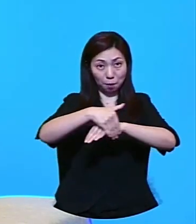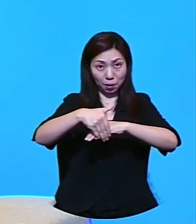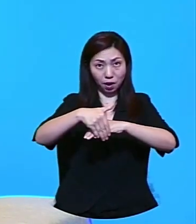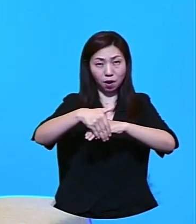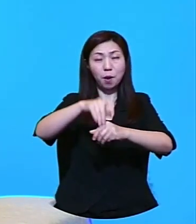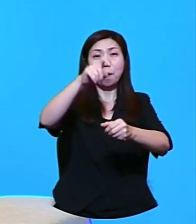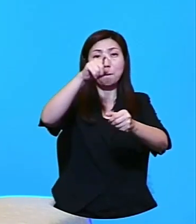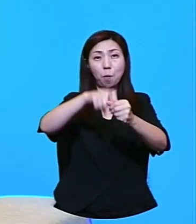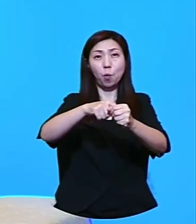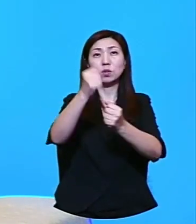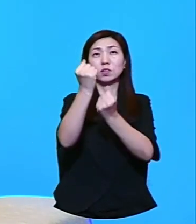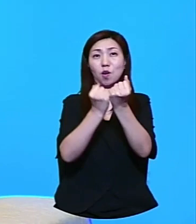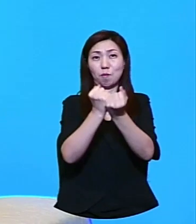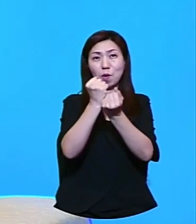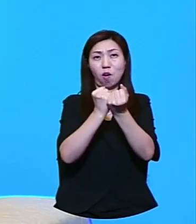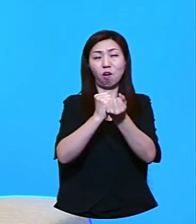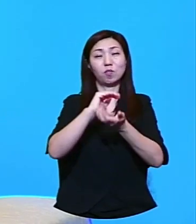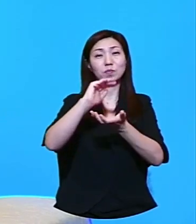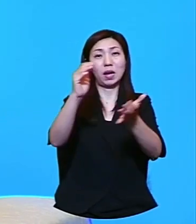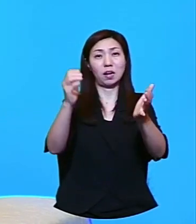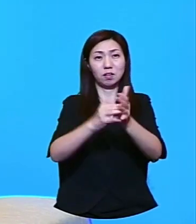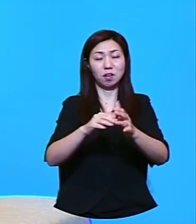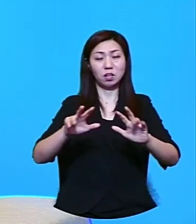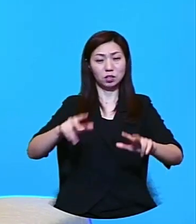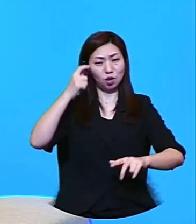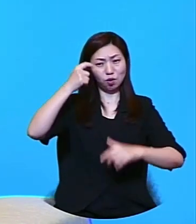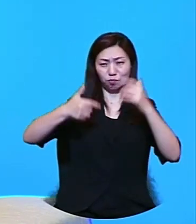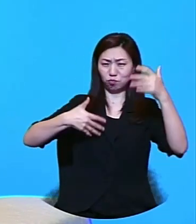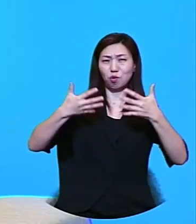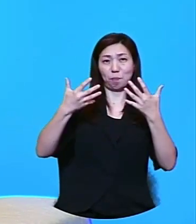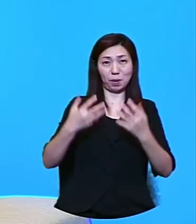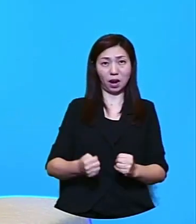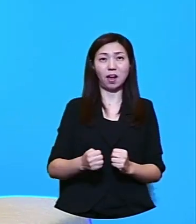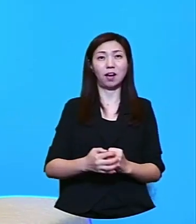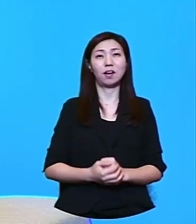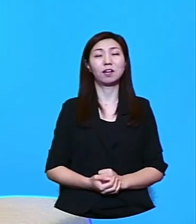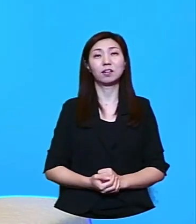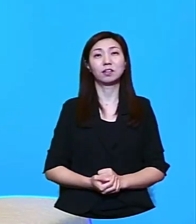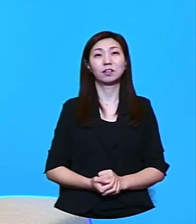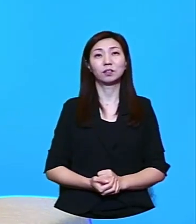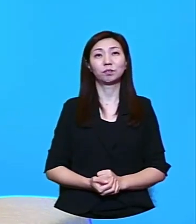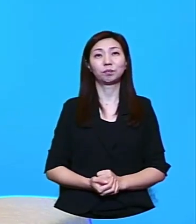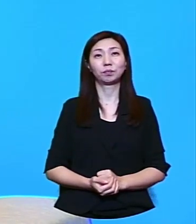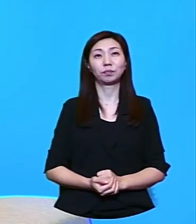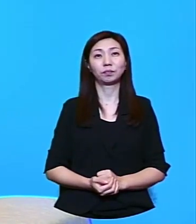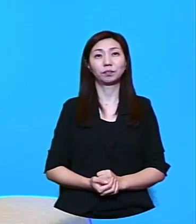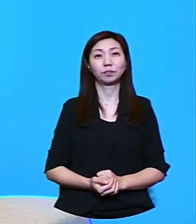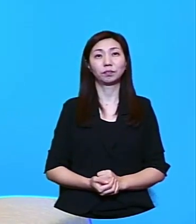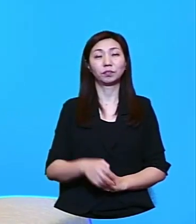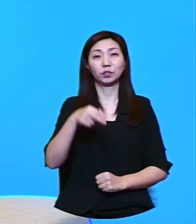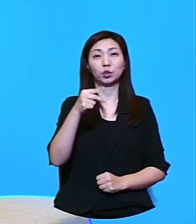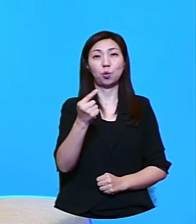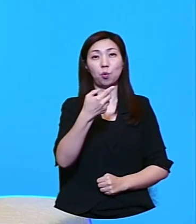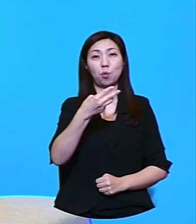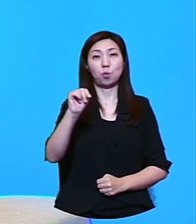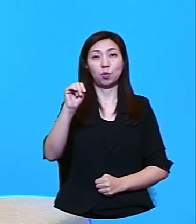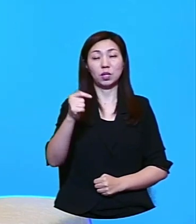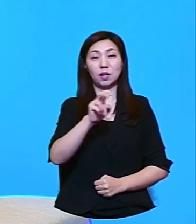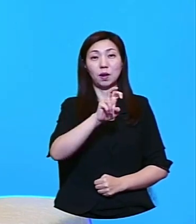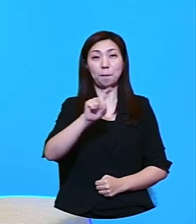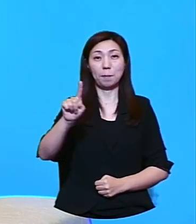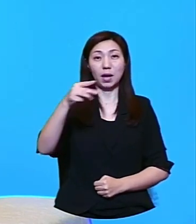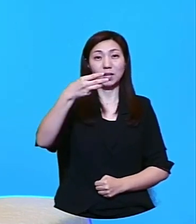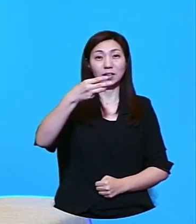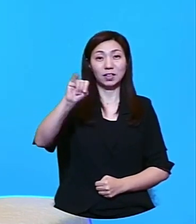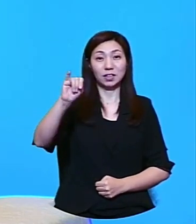questions here. We have many for Doreen. We have some for